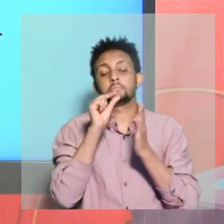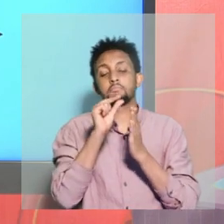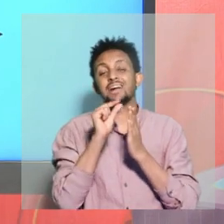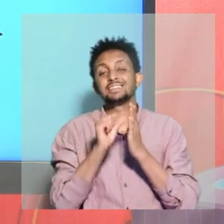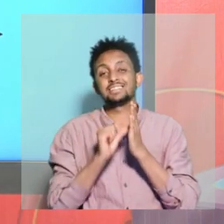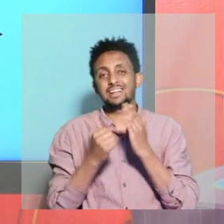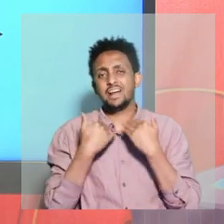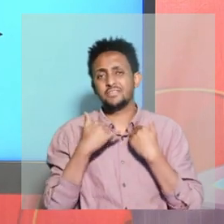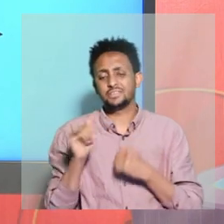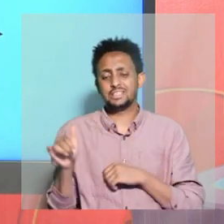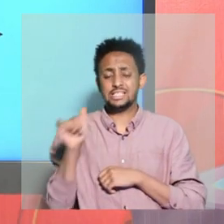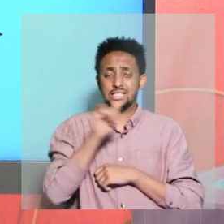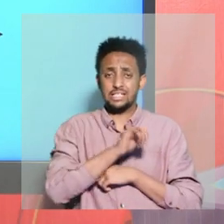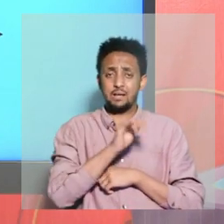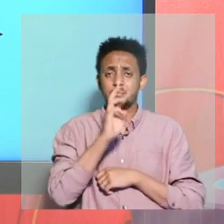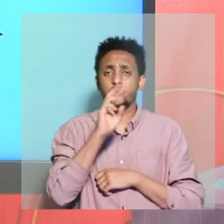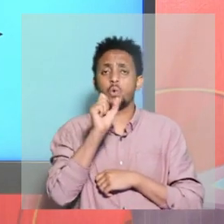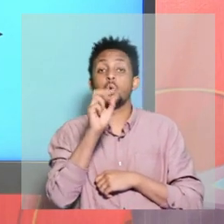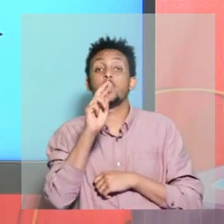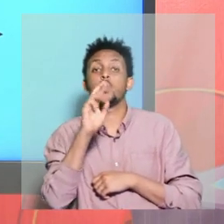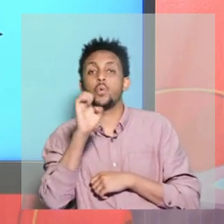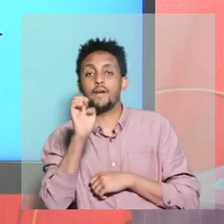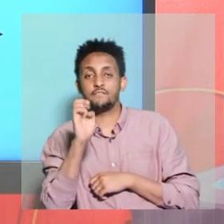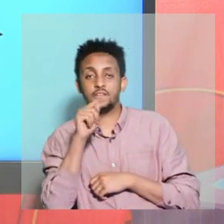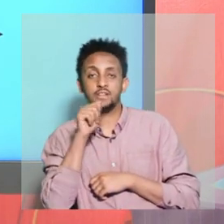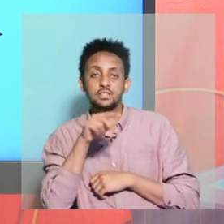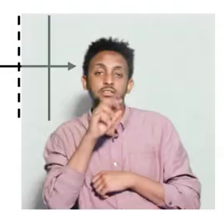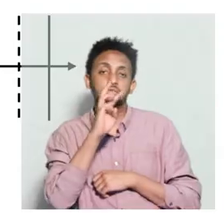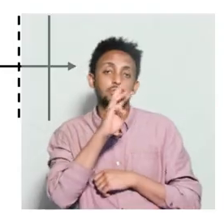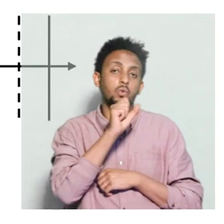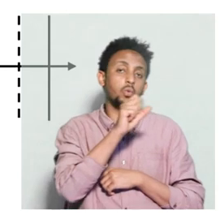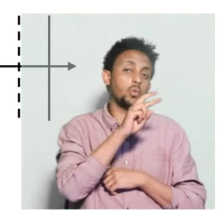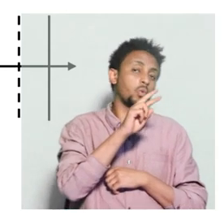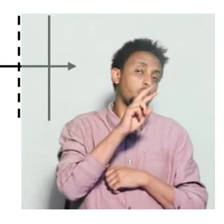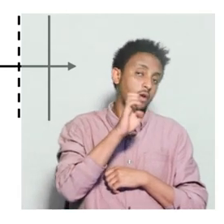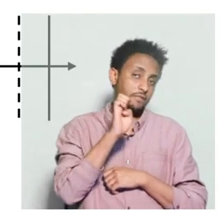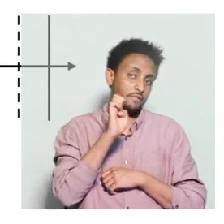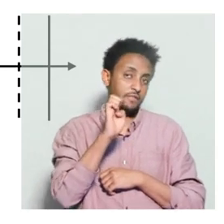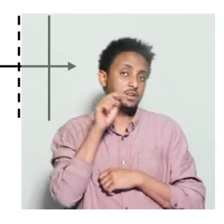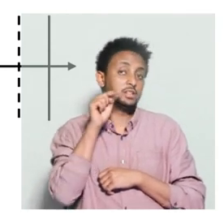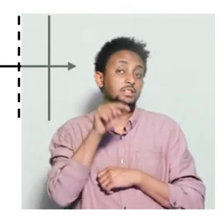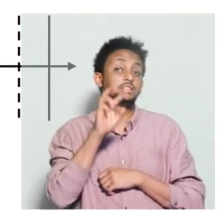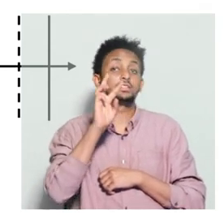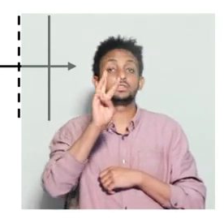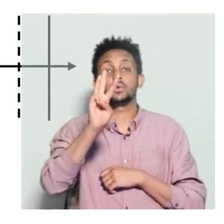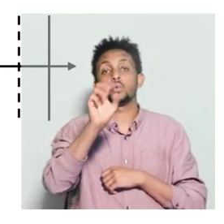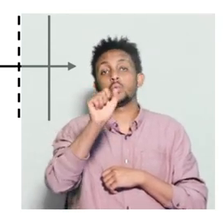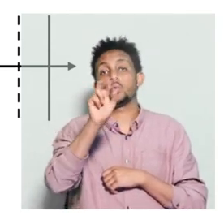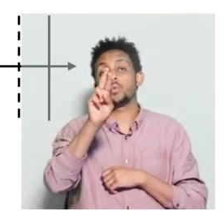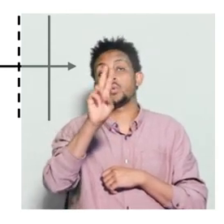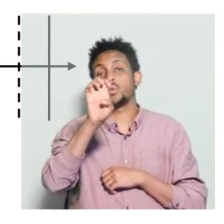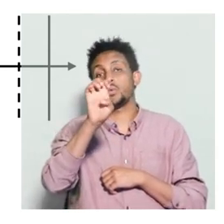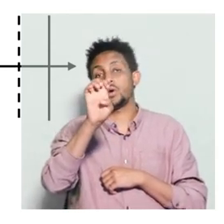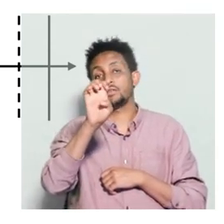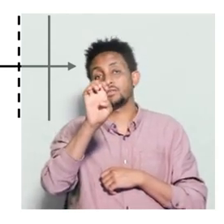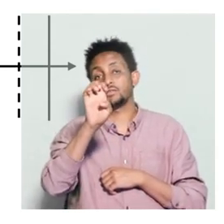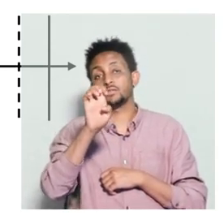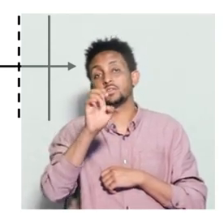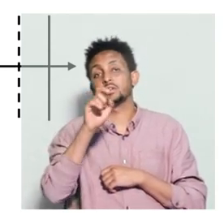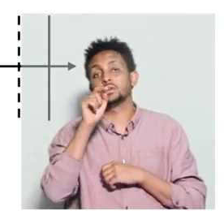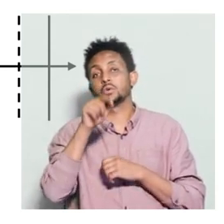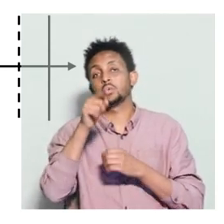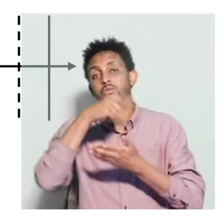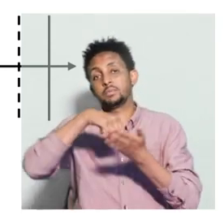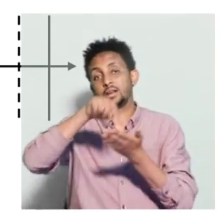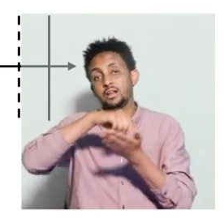or having the same waves, having the same phase. This is known to be wave fronts. So there can be a spherical